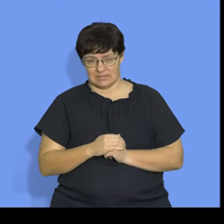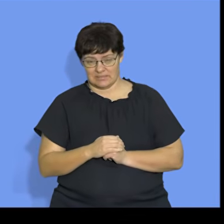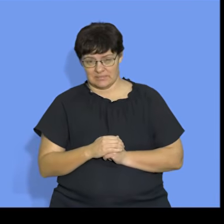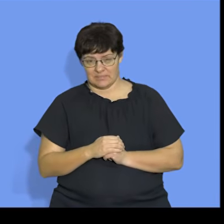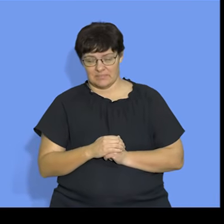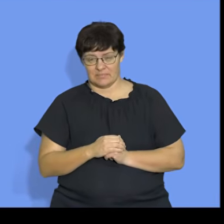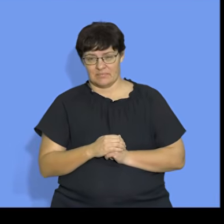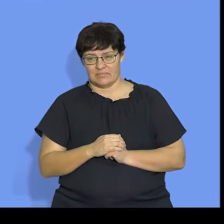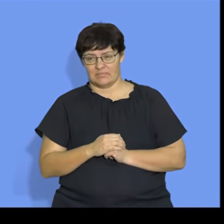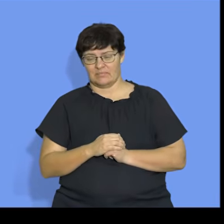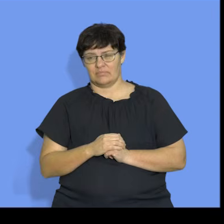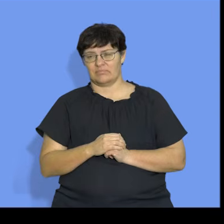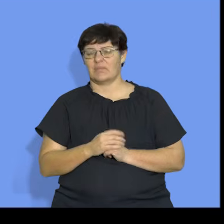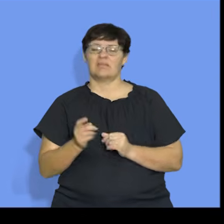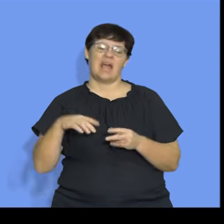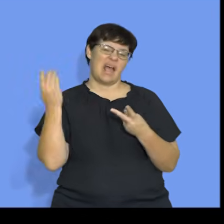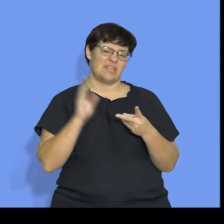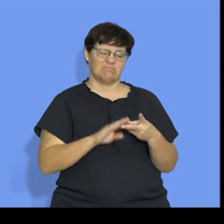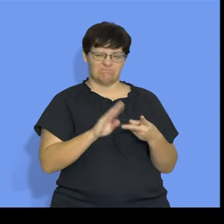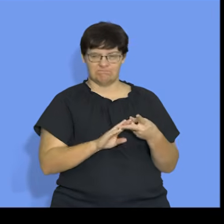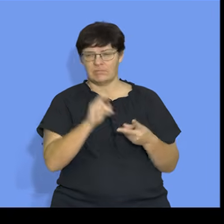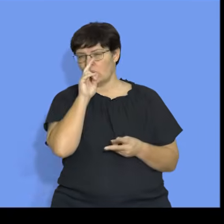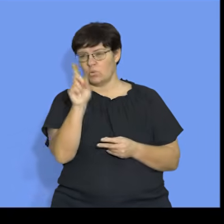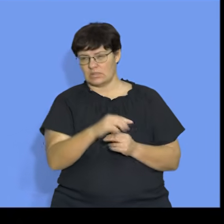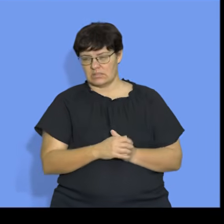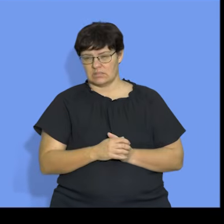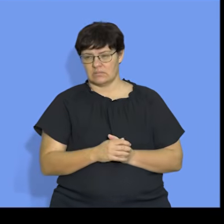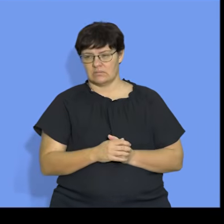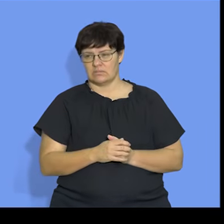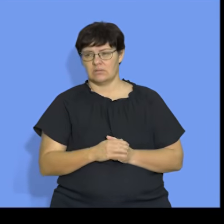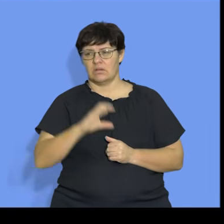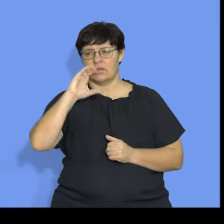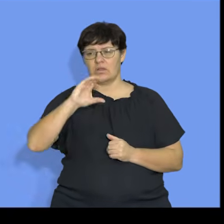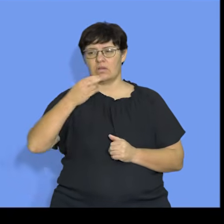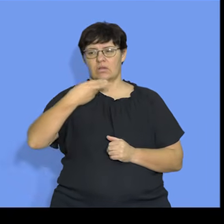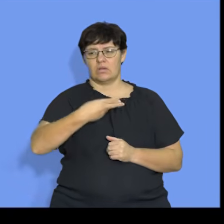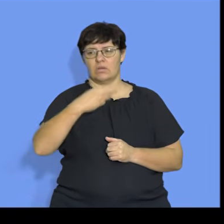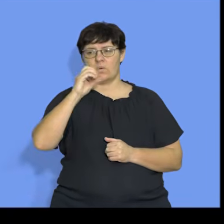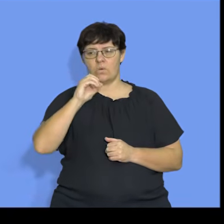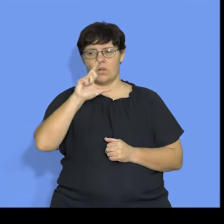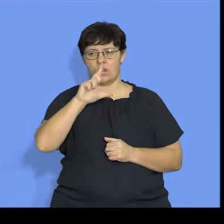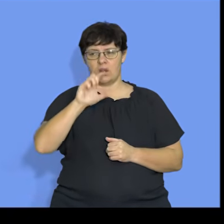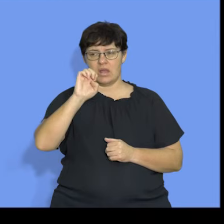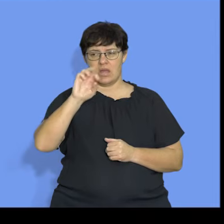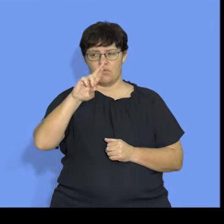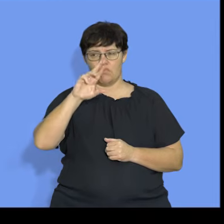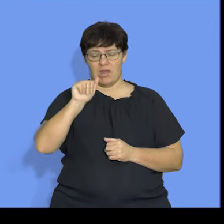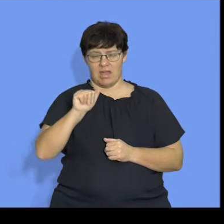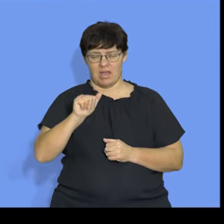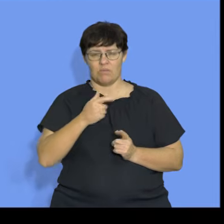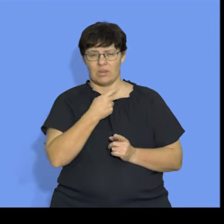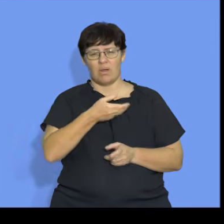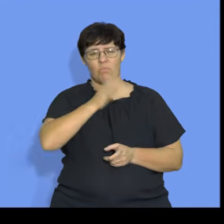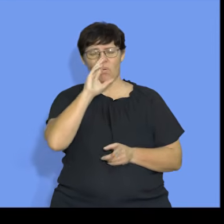TB. Now the other one that we looked at was cholera. All right, I don't know if you guys can remember when we